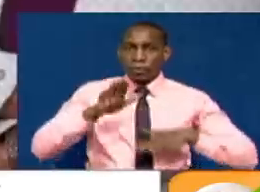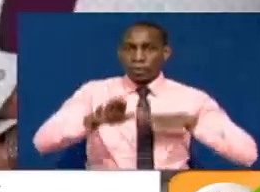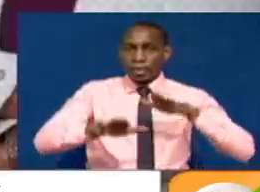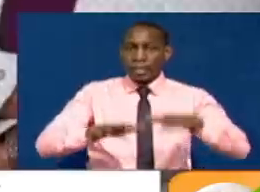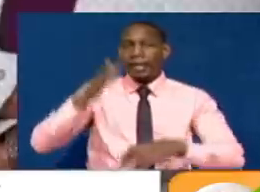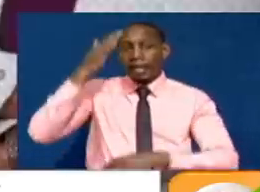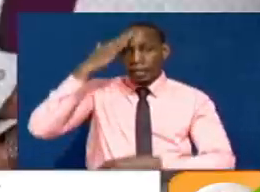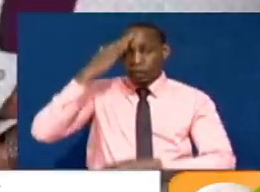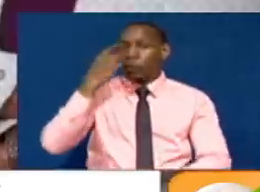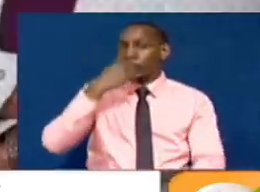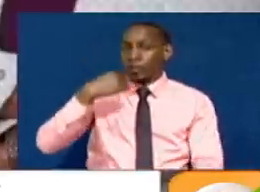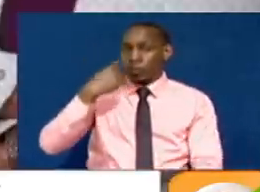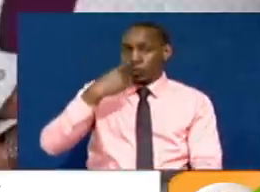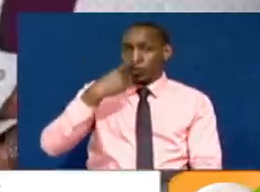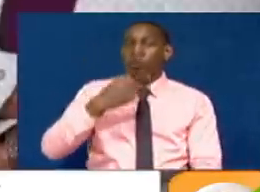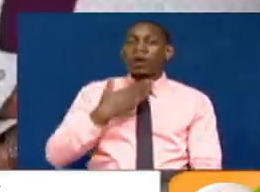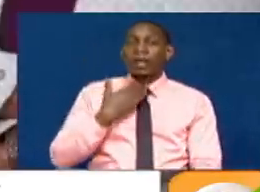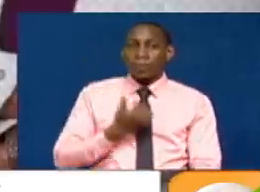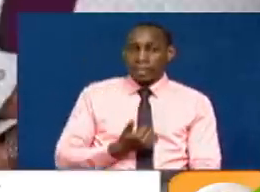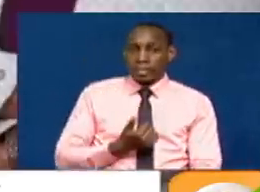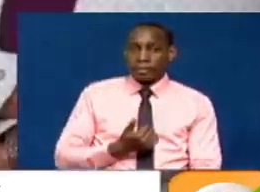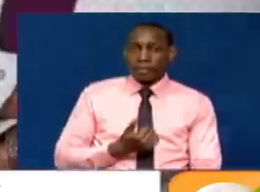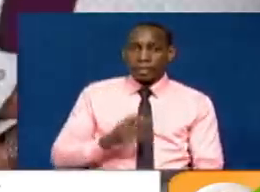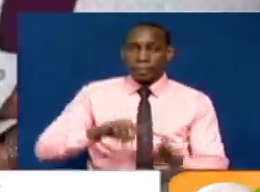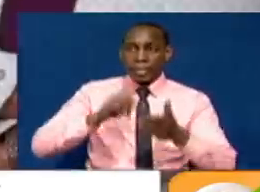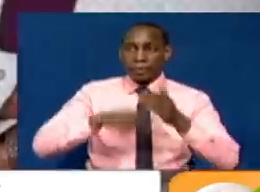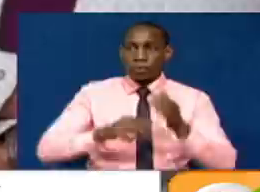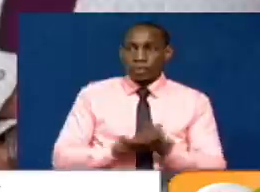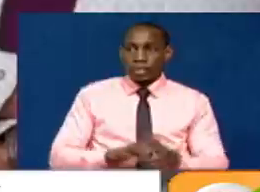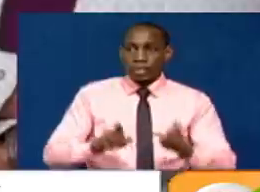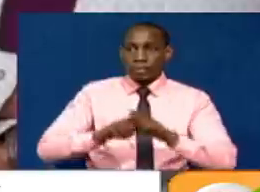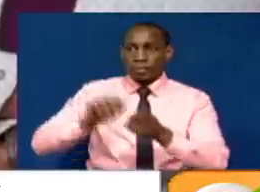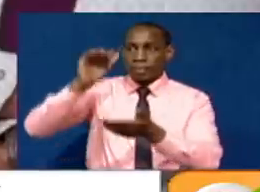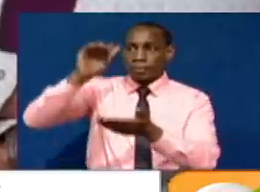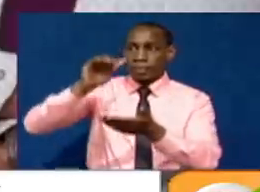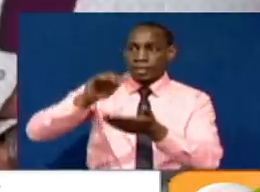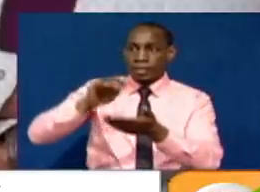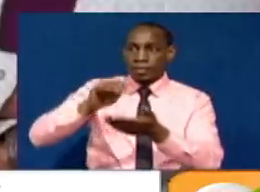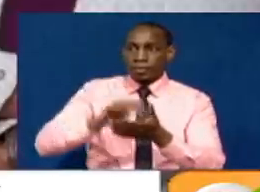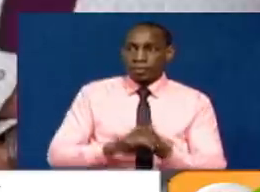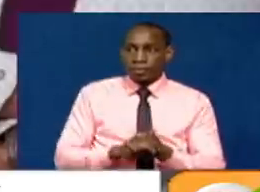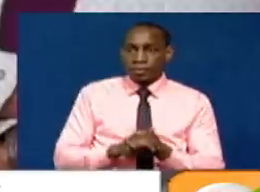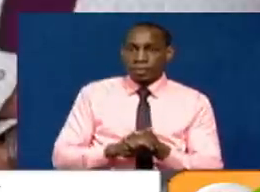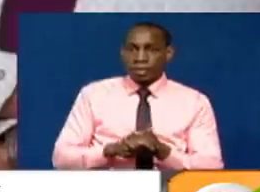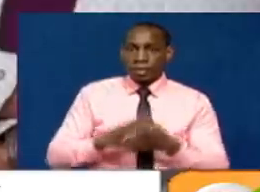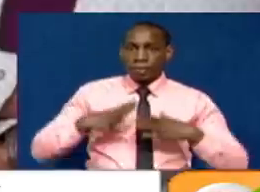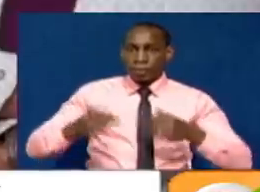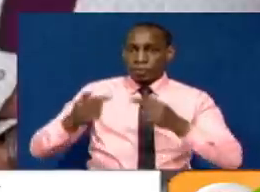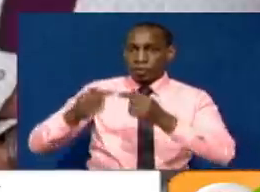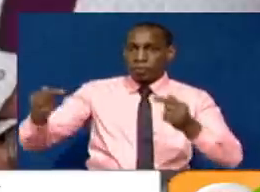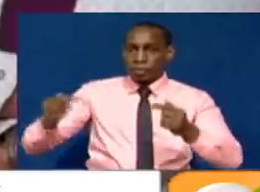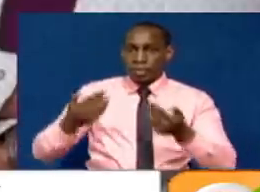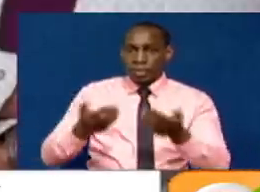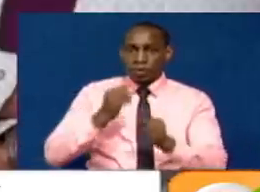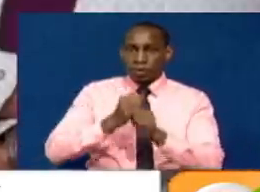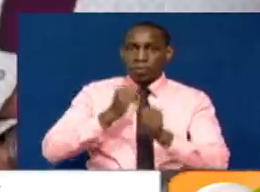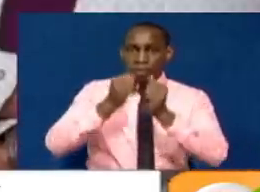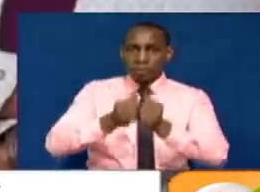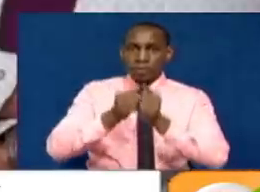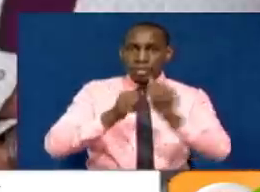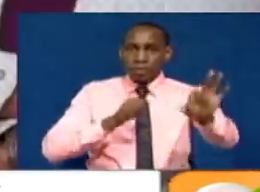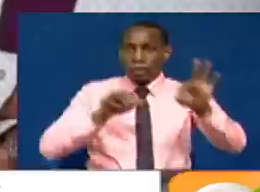kwamba wanajua ni nani ambaye wanataka. Kwa hivyo hata imepunguza wale ambao nitashindana nao. Kwa sasa tukishindana pale